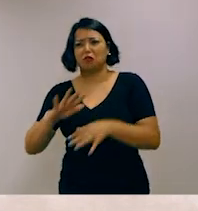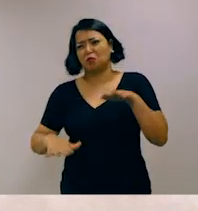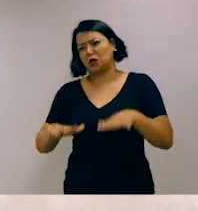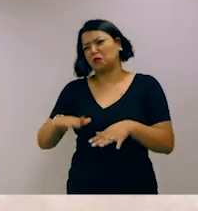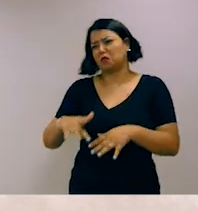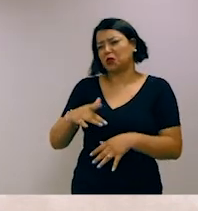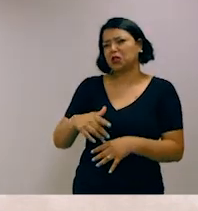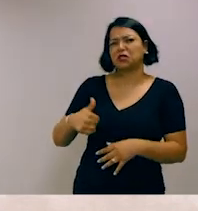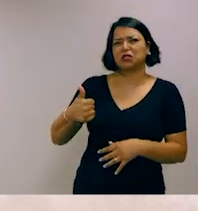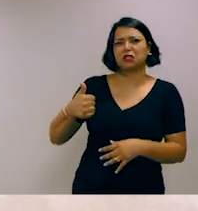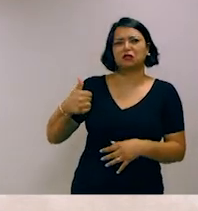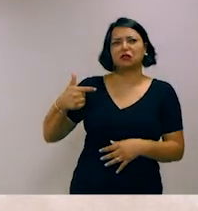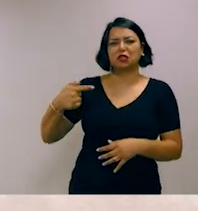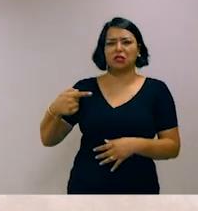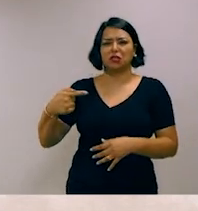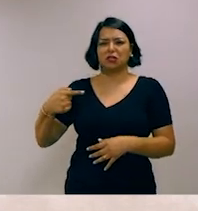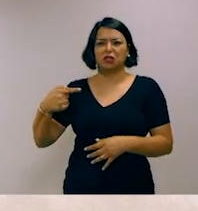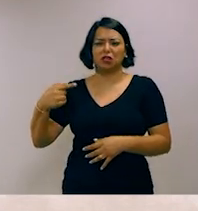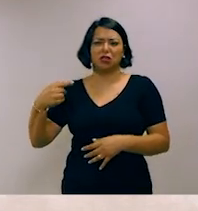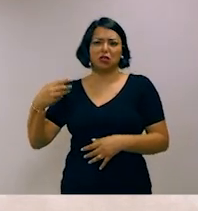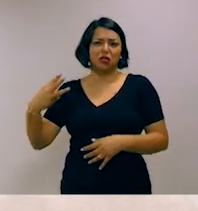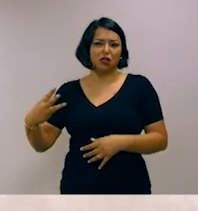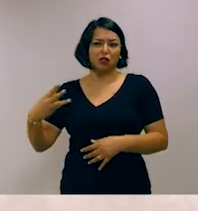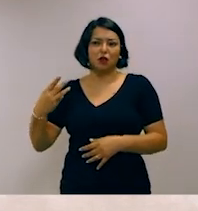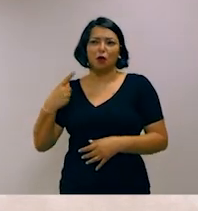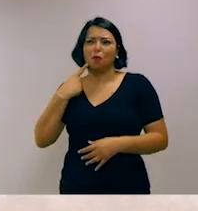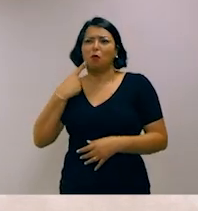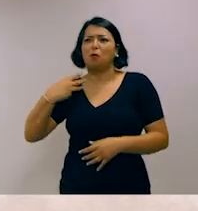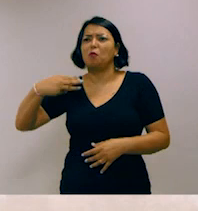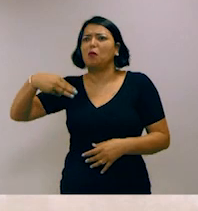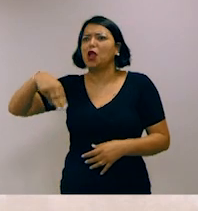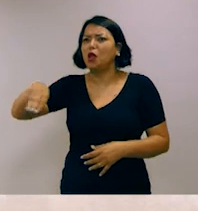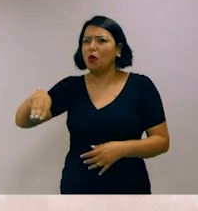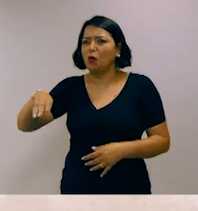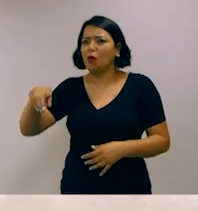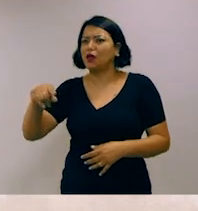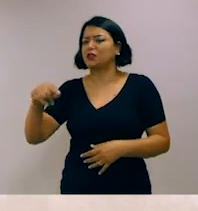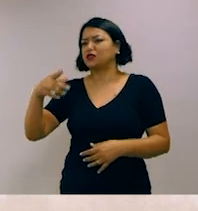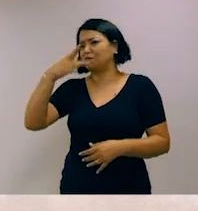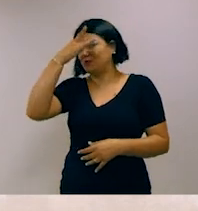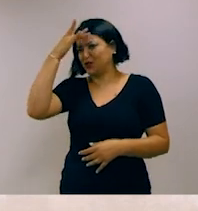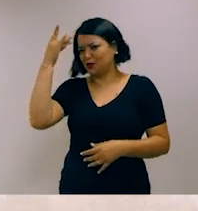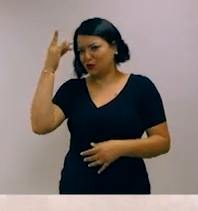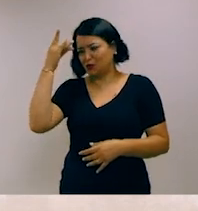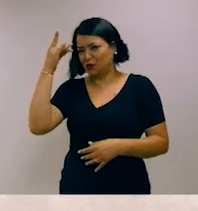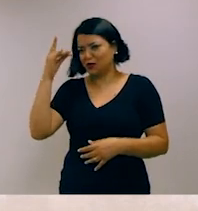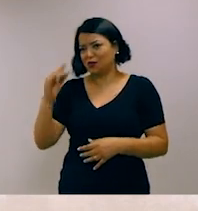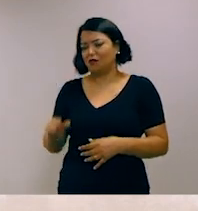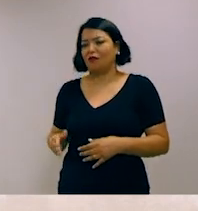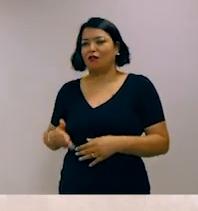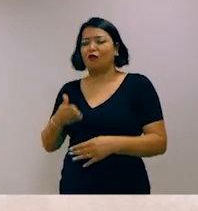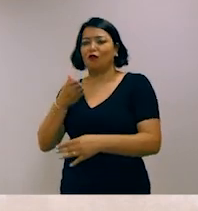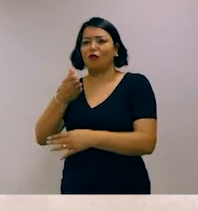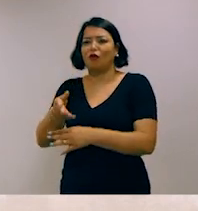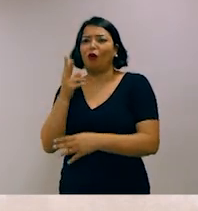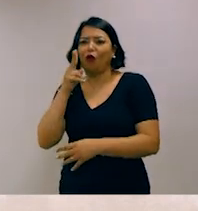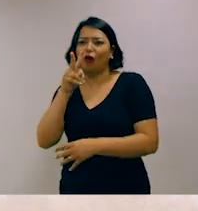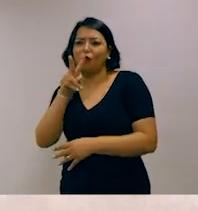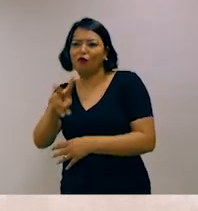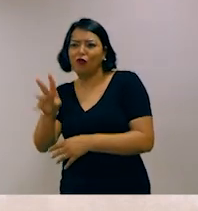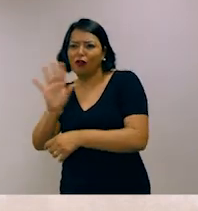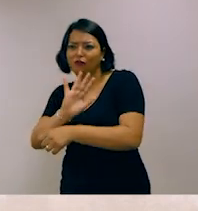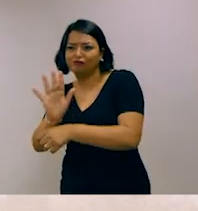are regarding Brazilian movies. And 185 Brazilian movies were released in 2018. And